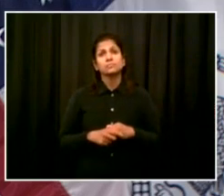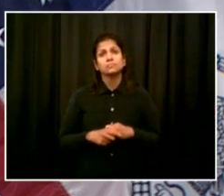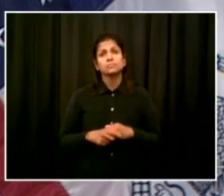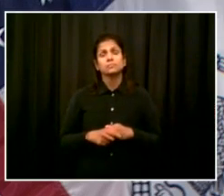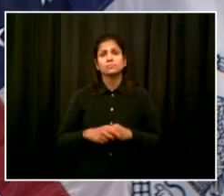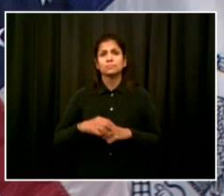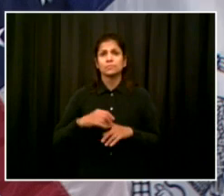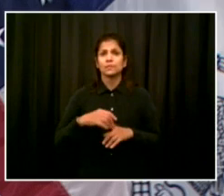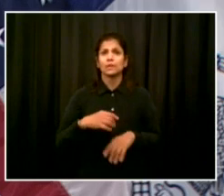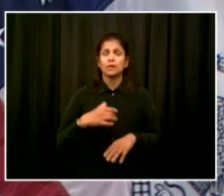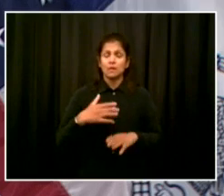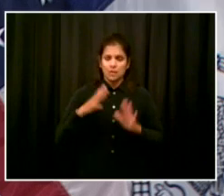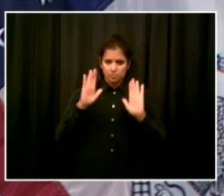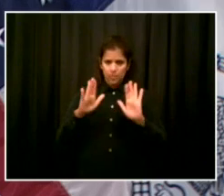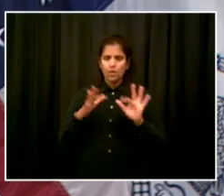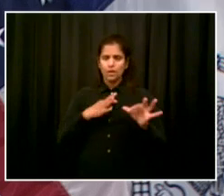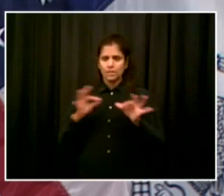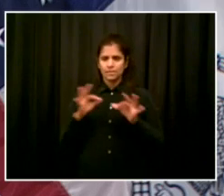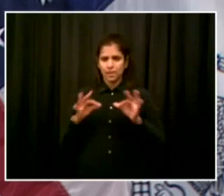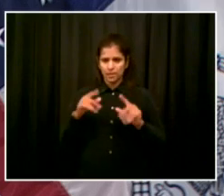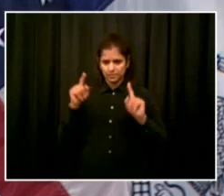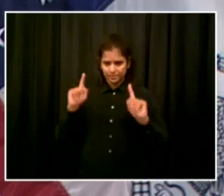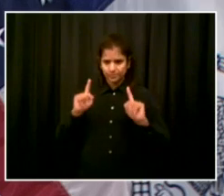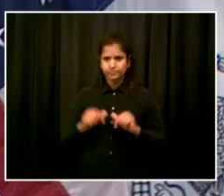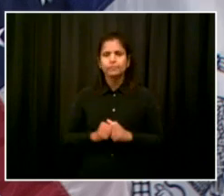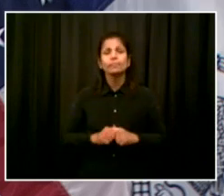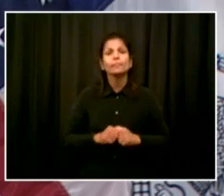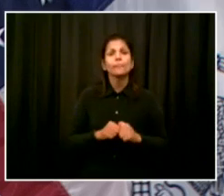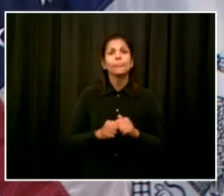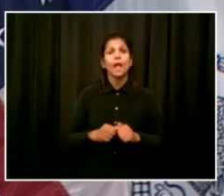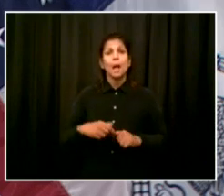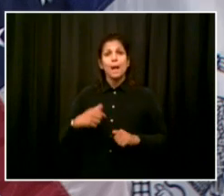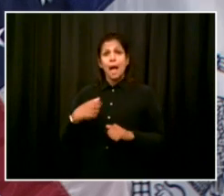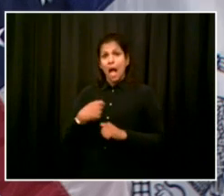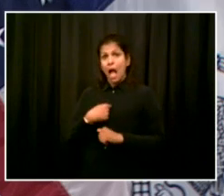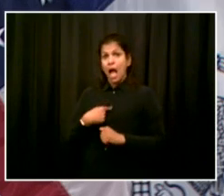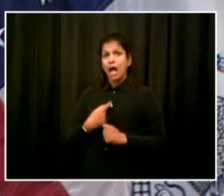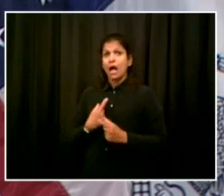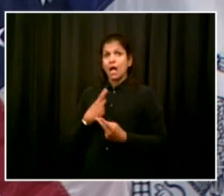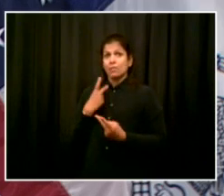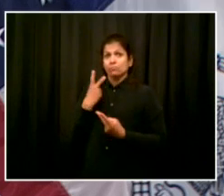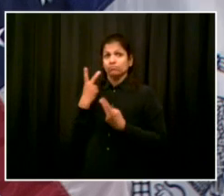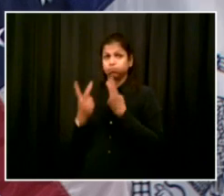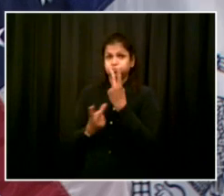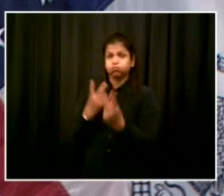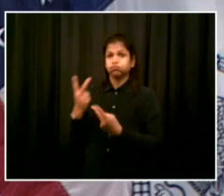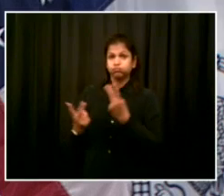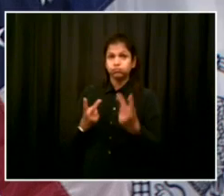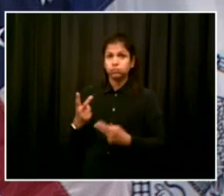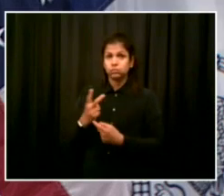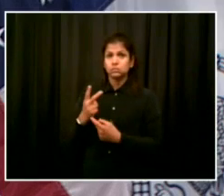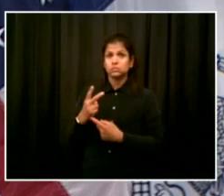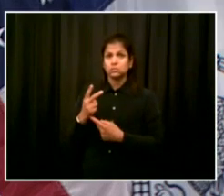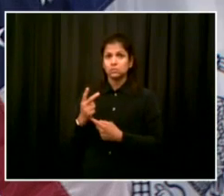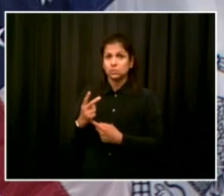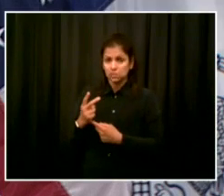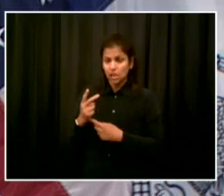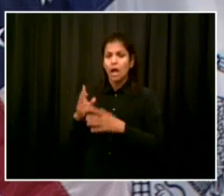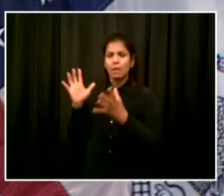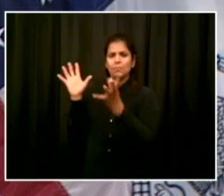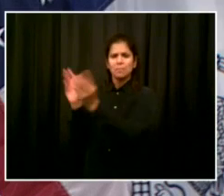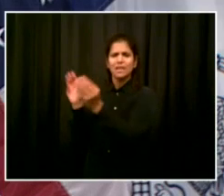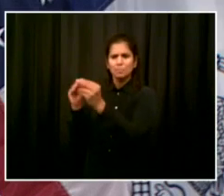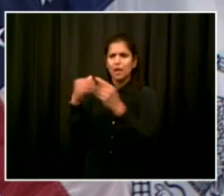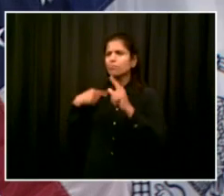in ComStat sessions has taught me what I never would have known as a layman, how specific the reality is, how